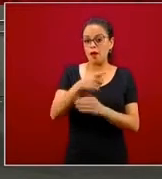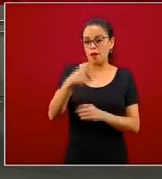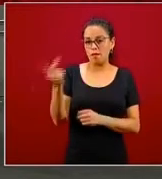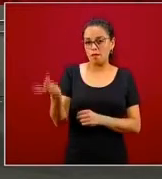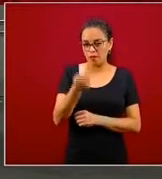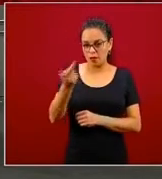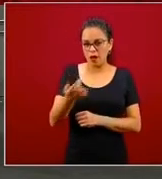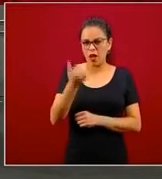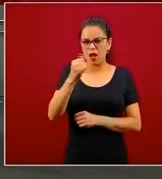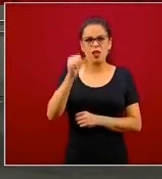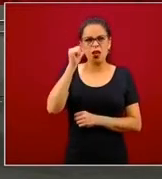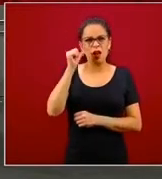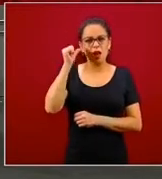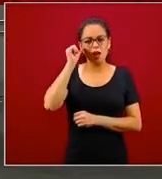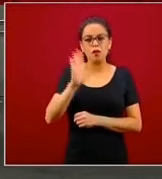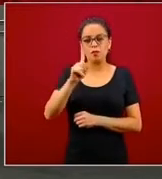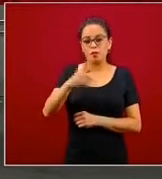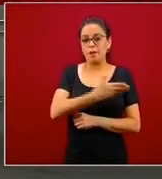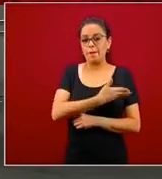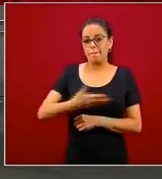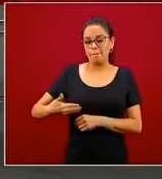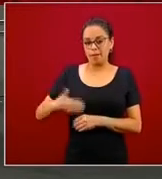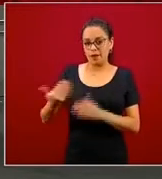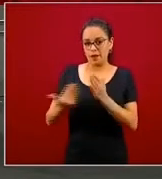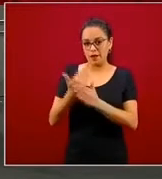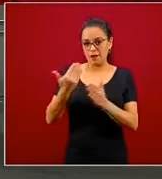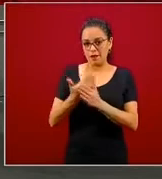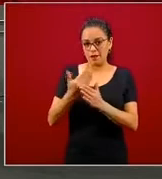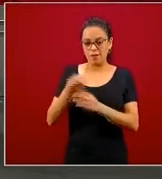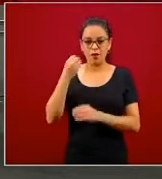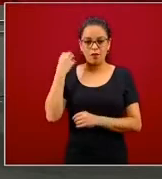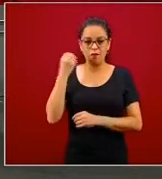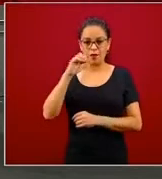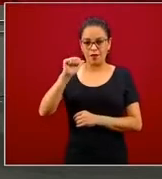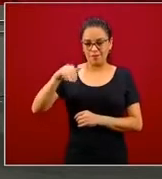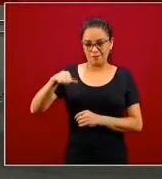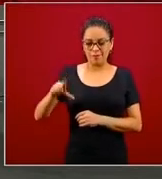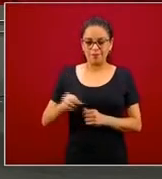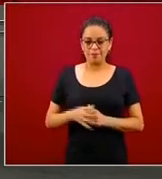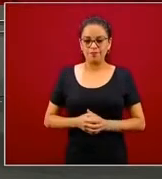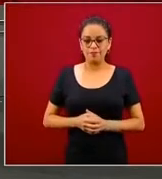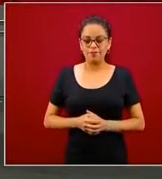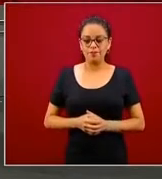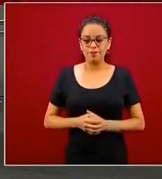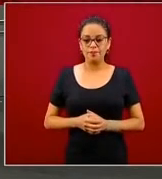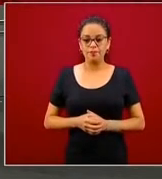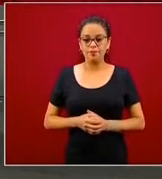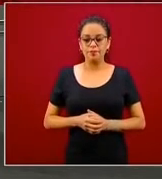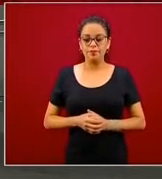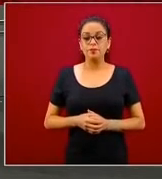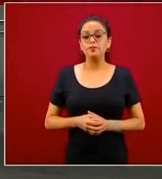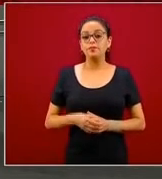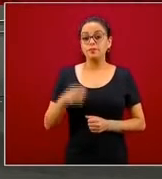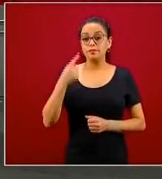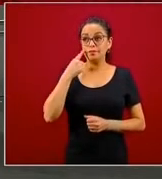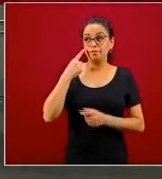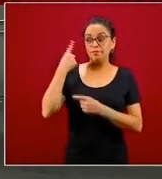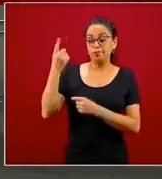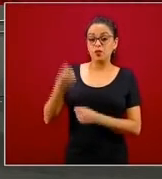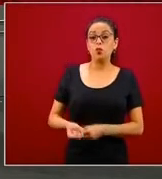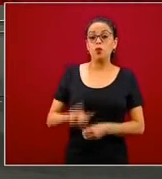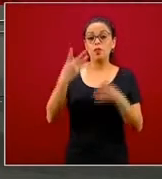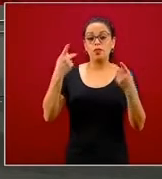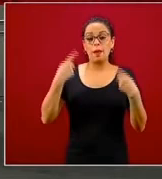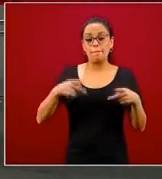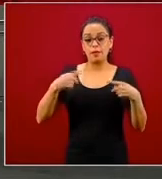were questions yesterday and this morning to the President in daily press conference. The first